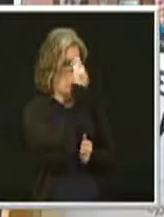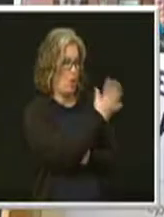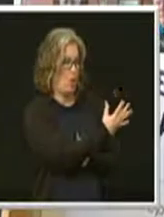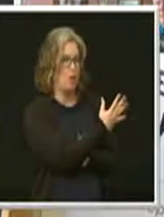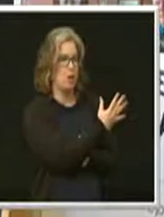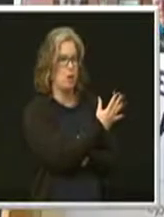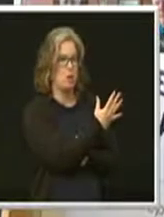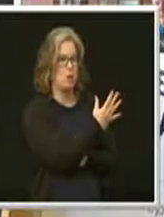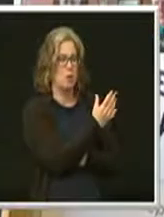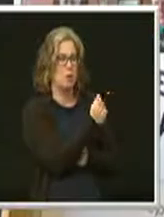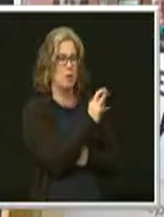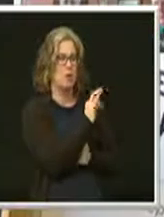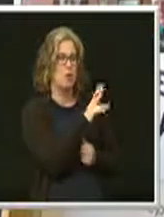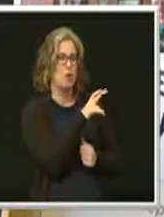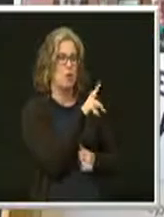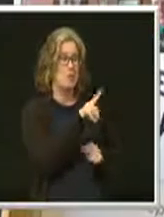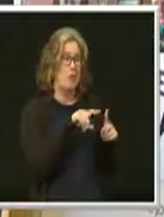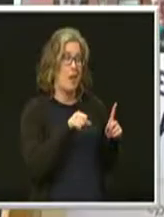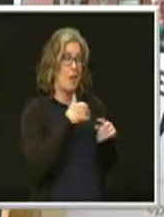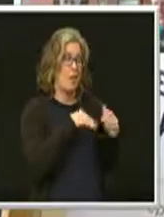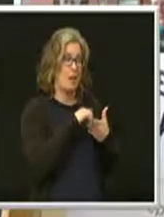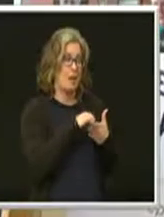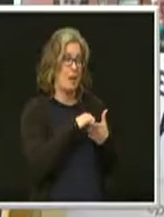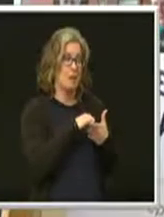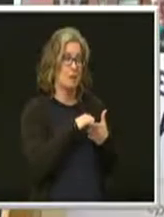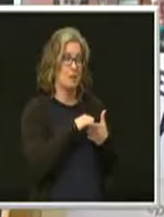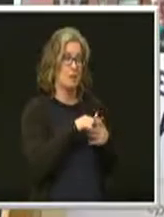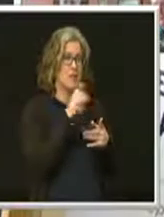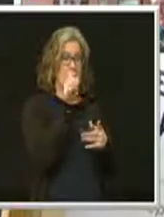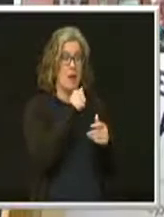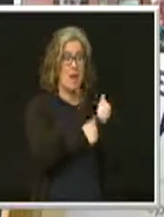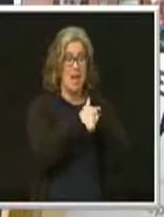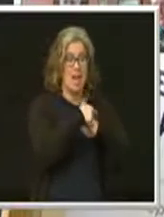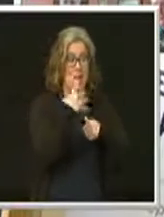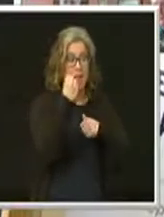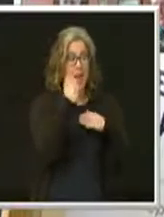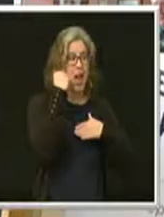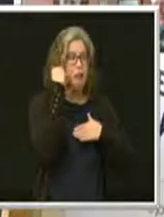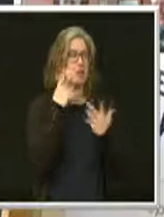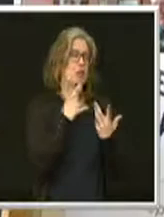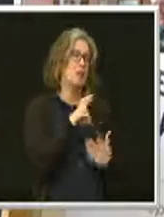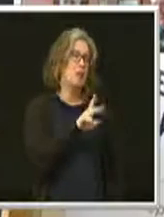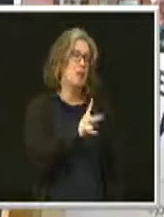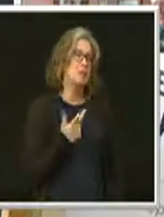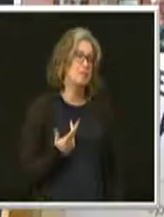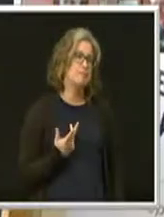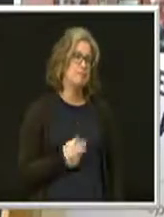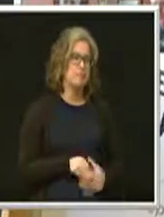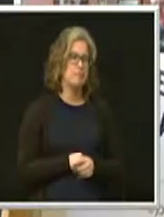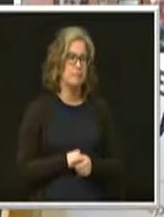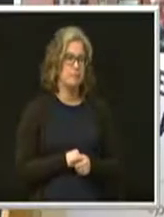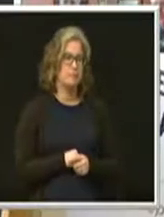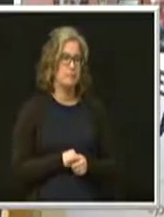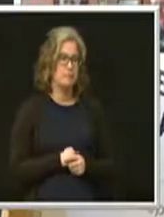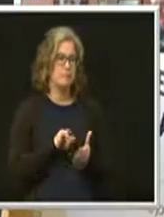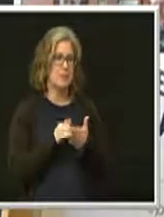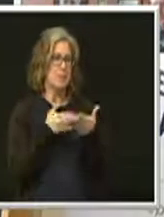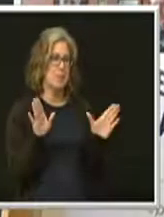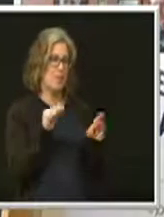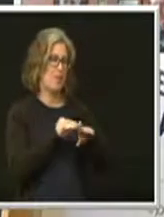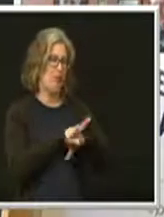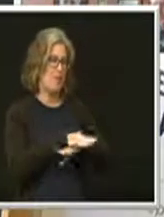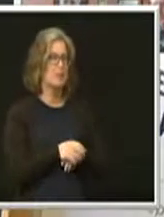if you're at risk, but otherwise, just assume every time you leave your house, you're putting yourself at risk. So that's the general